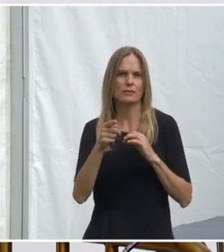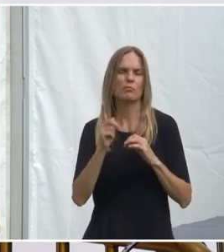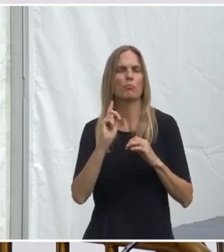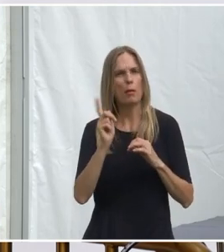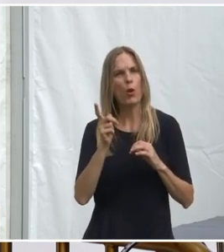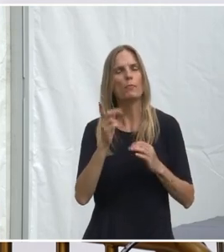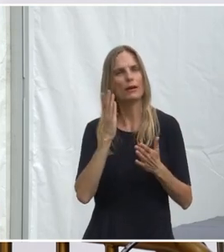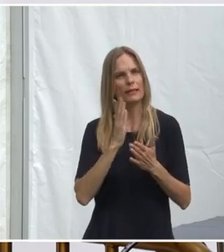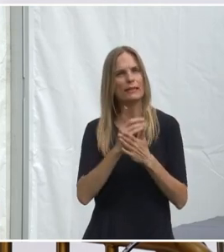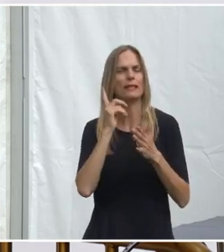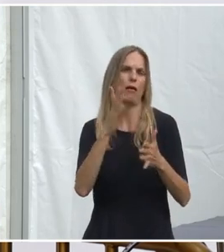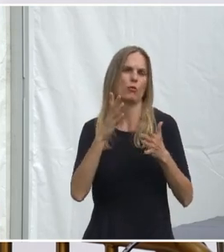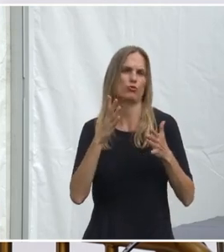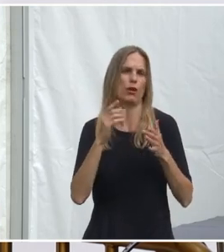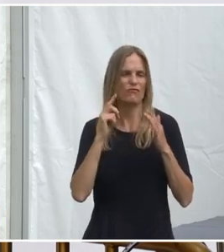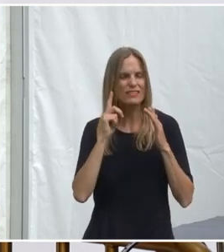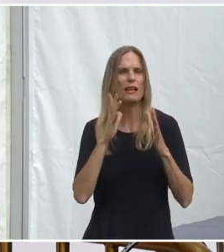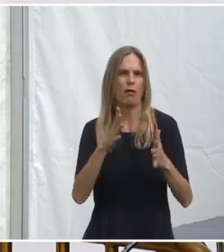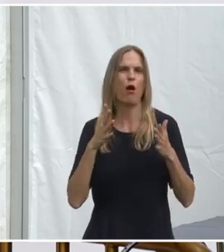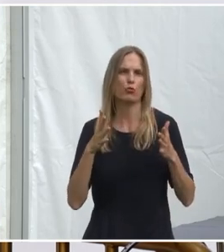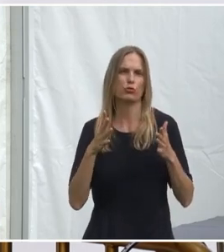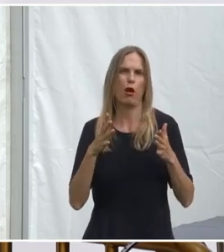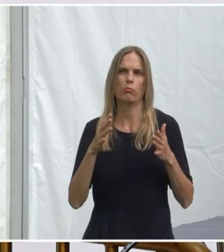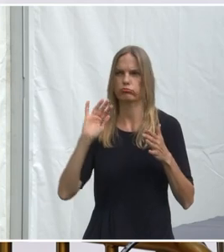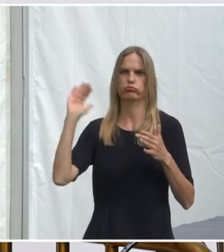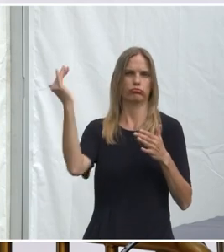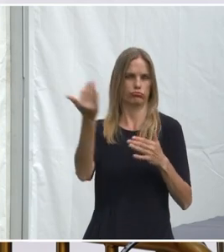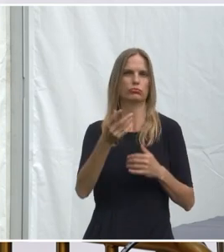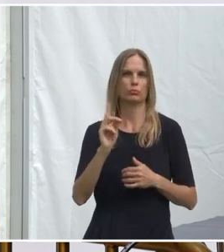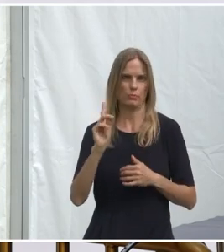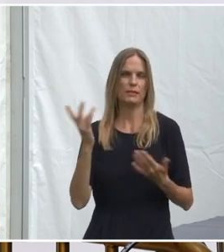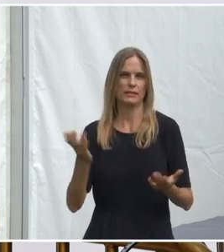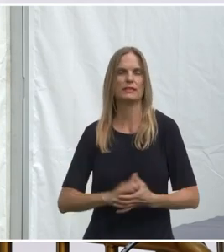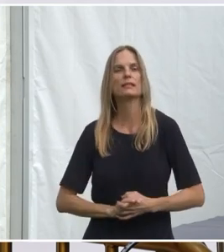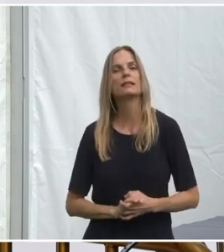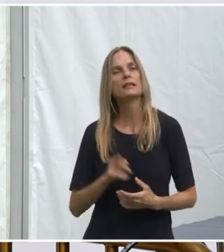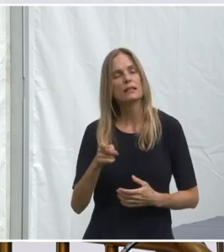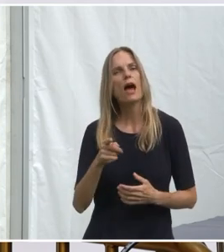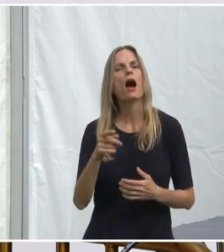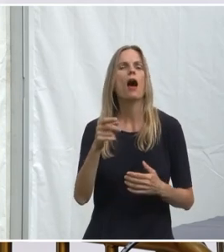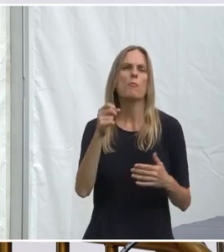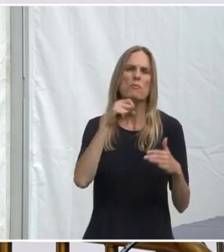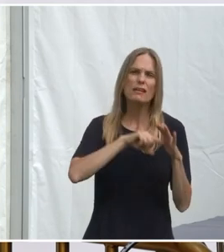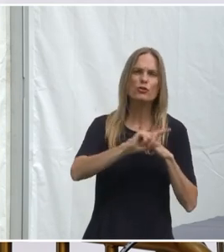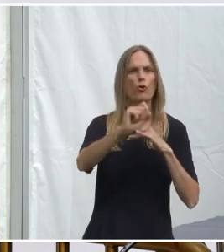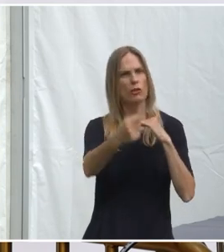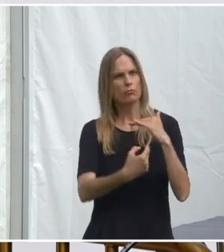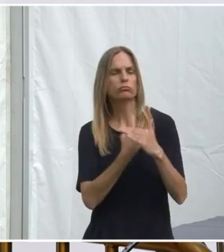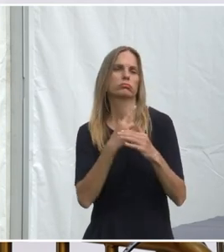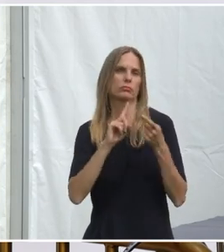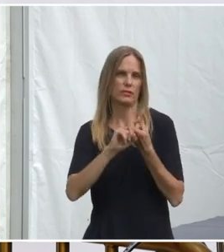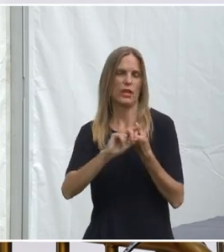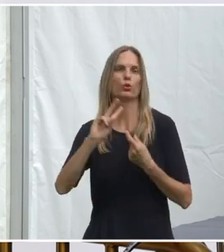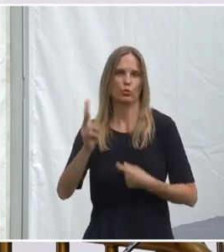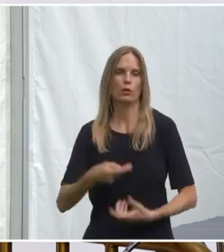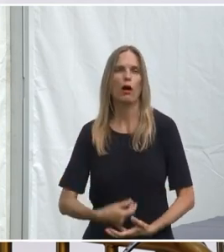of what is going on. And I think that is a issue of migration, integration, adaptation that